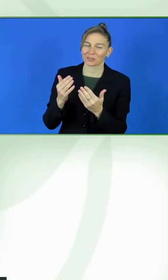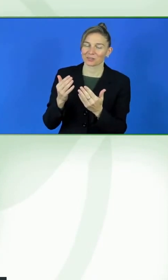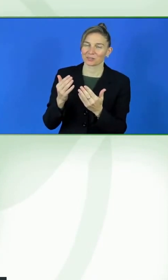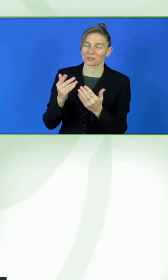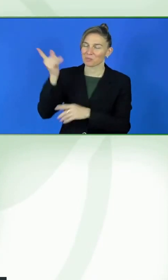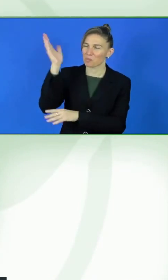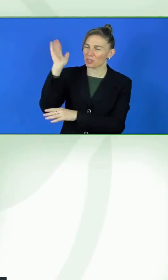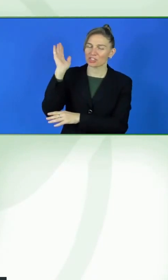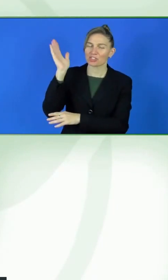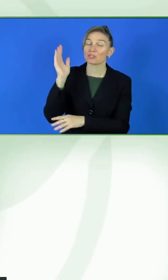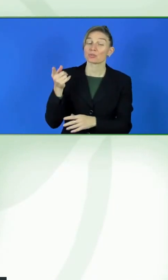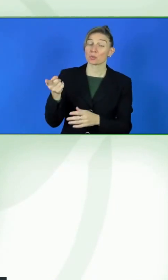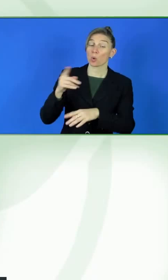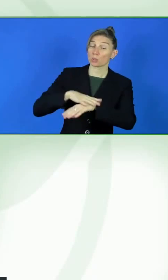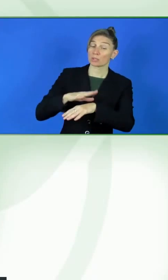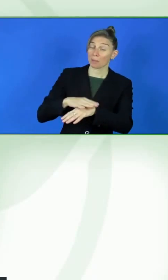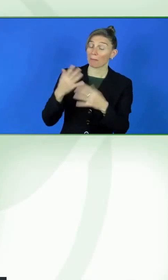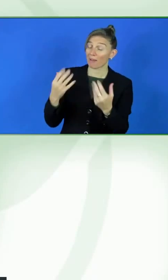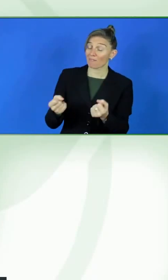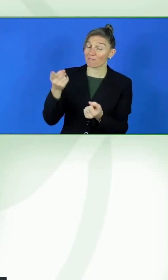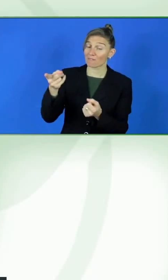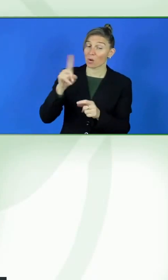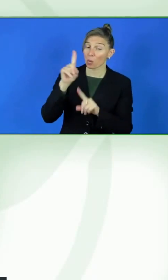question. Please.